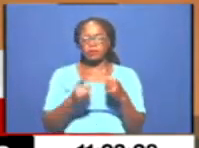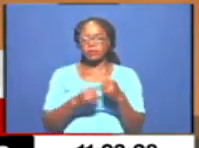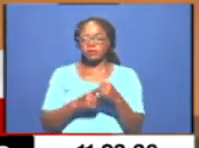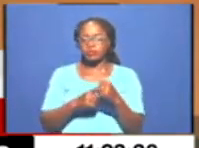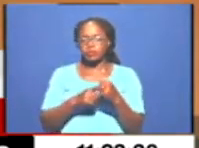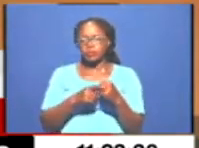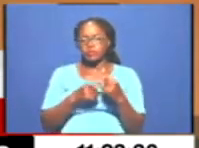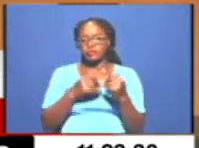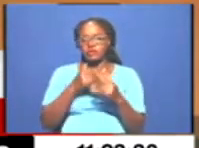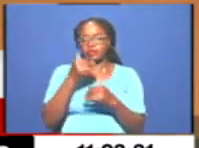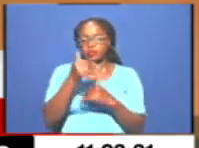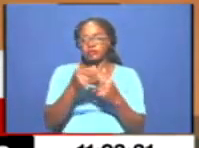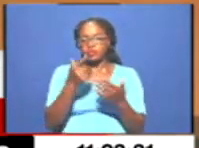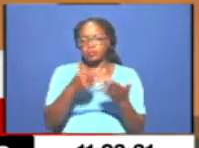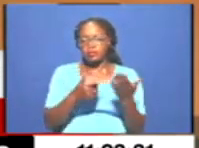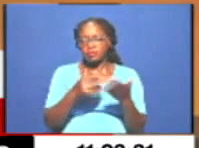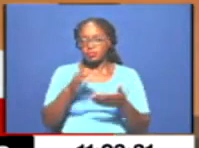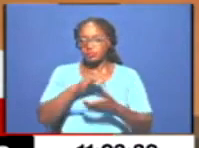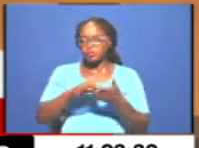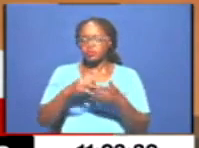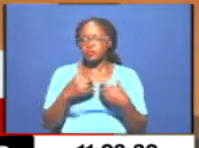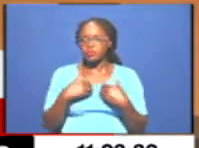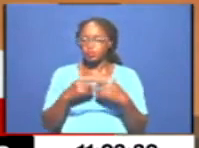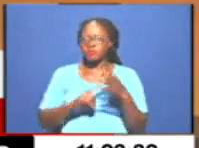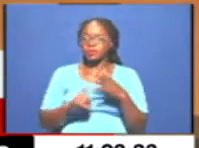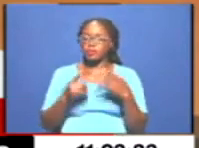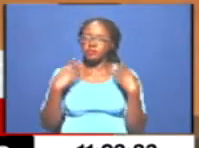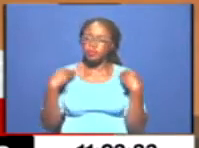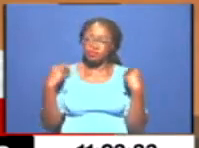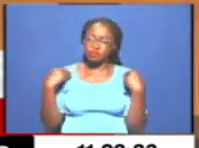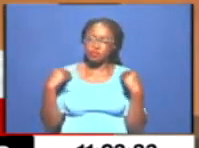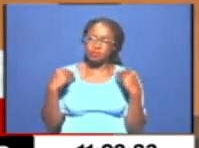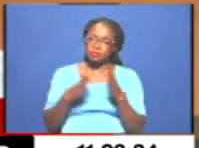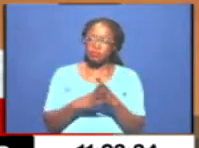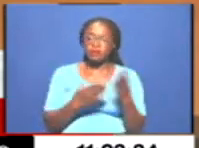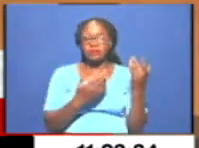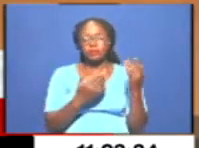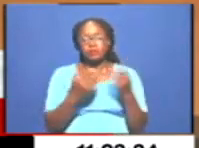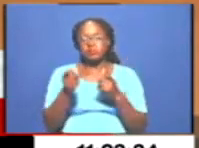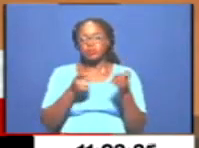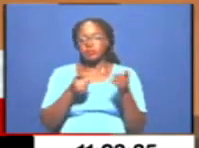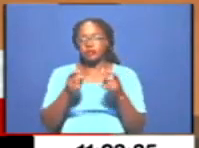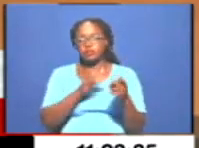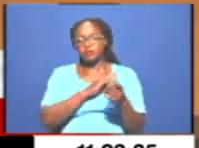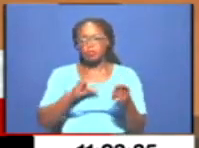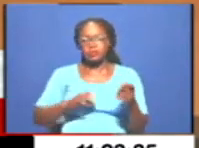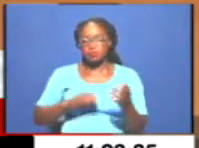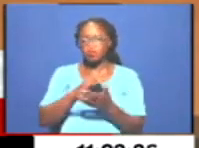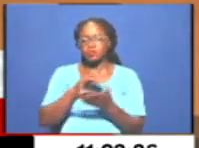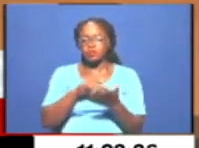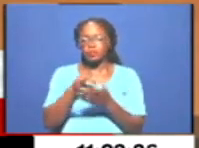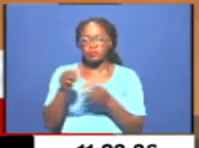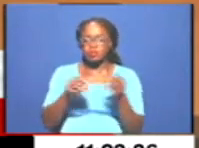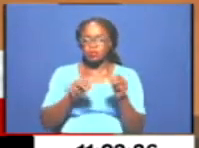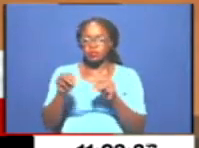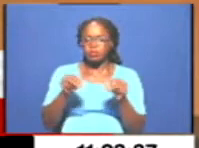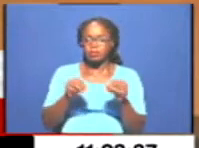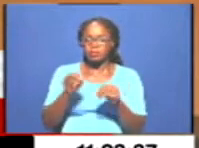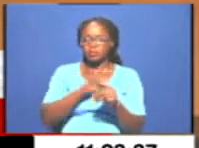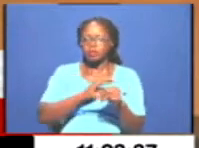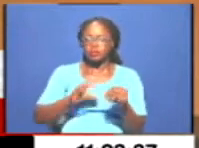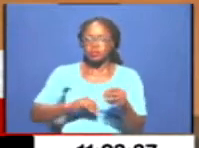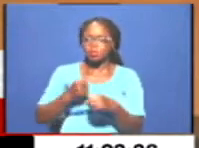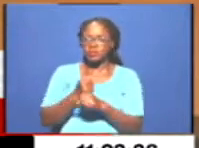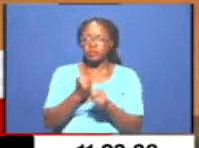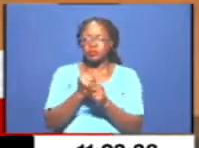we have an engagement with the Ministry of Sports. We are hoping that the steering committee and the central management committee can be formed between January